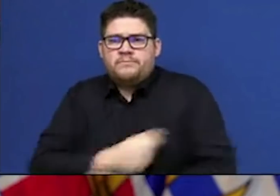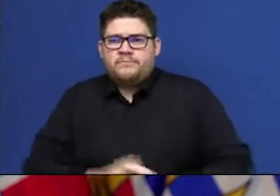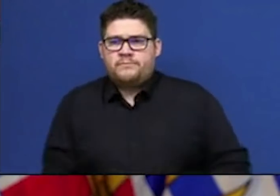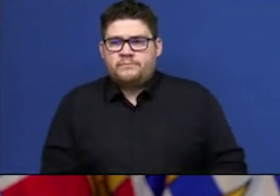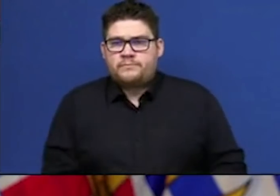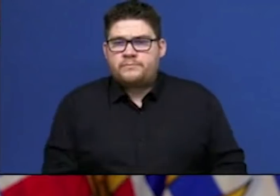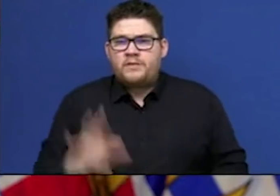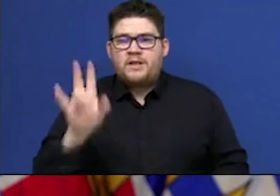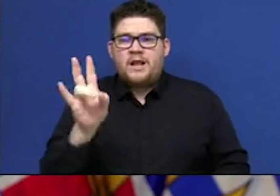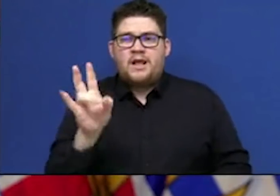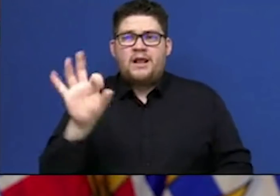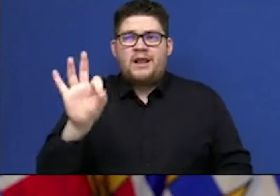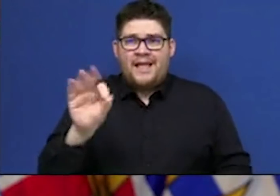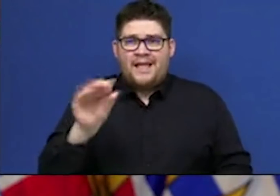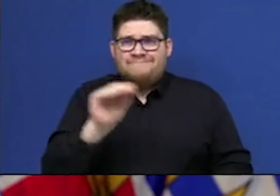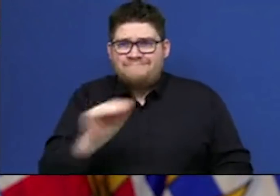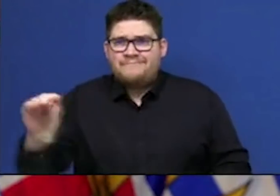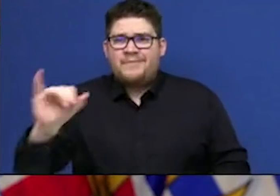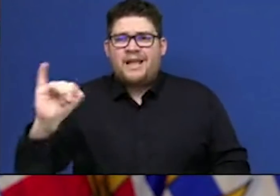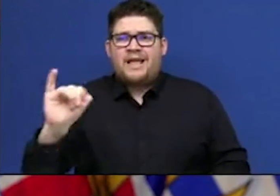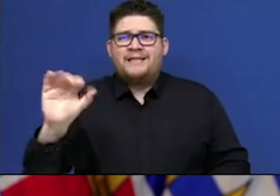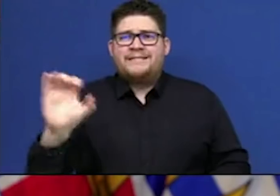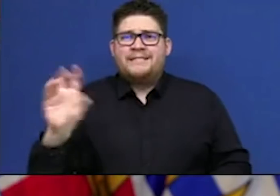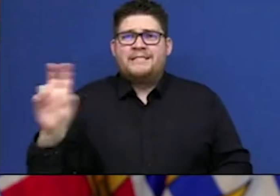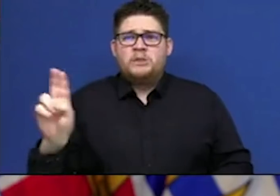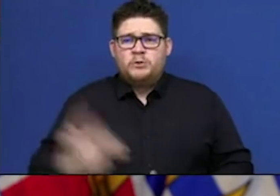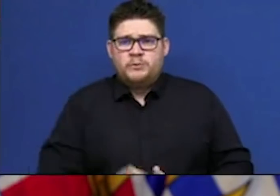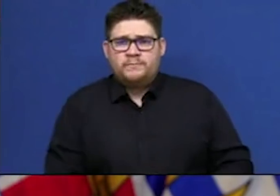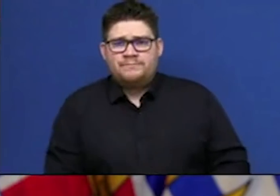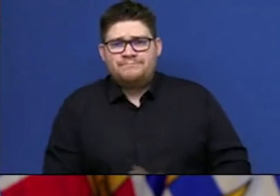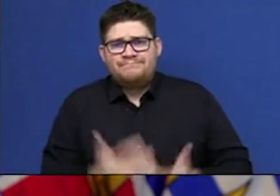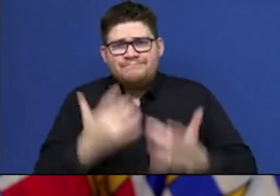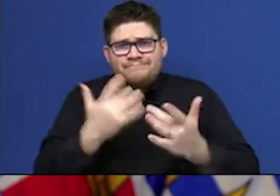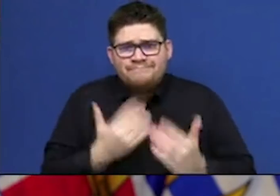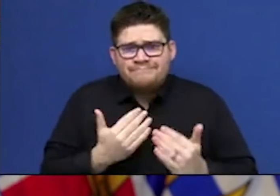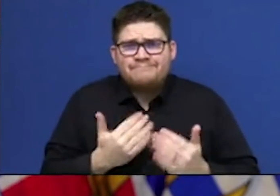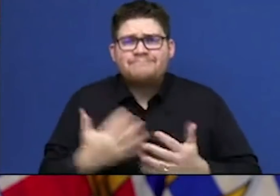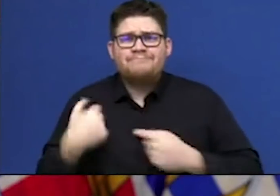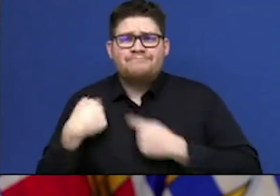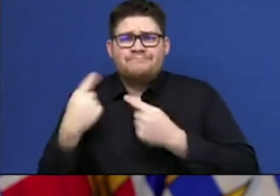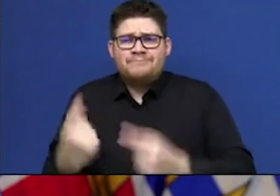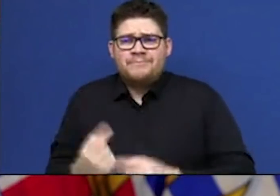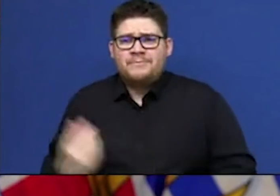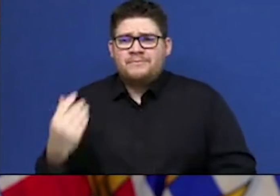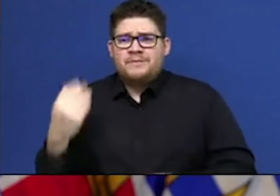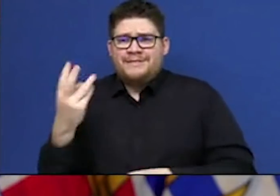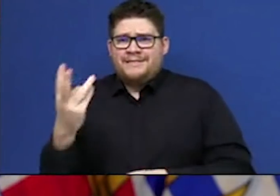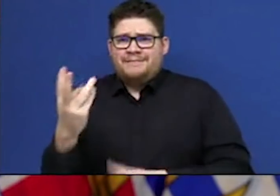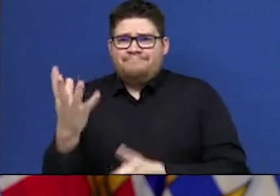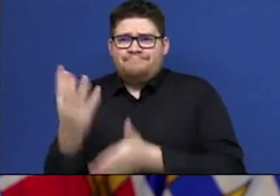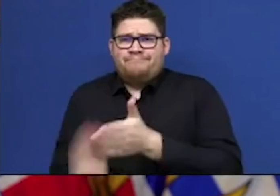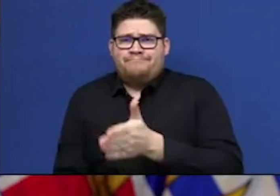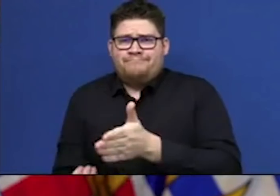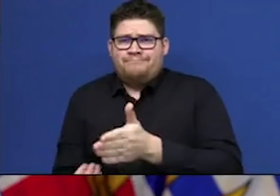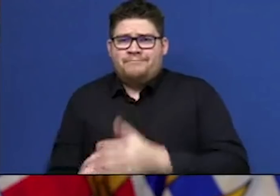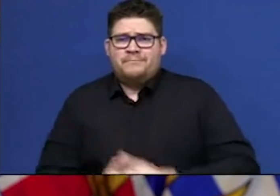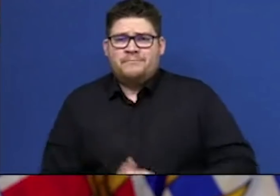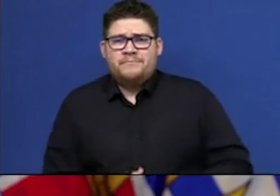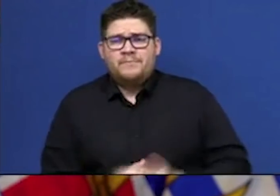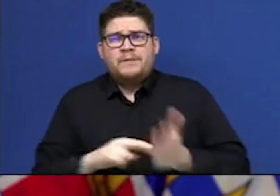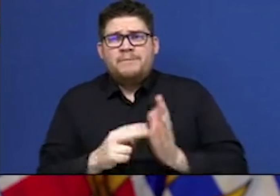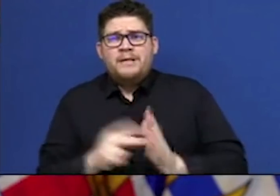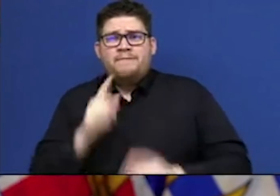died from COVID-19 to 1,455. Our condolences and our thoughts go to the families